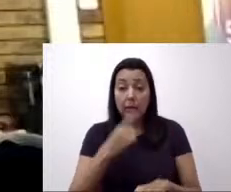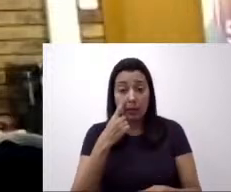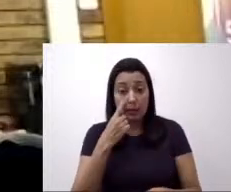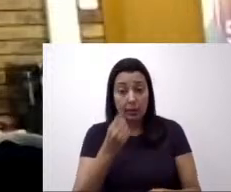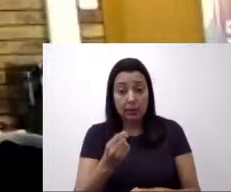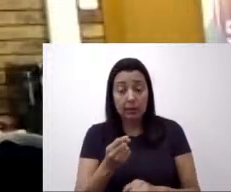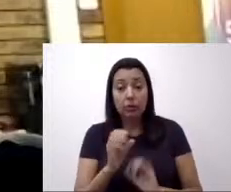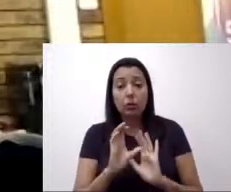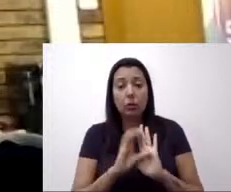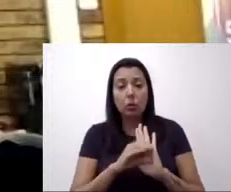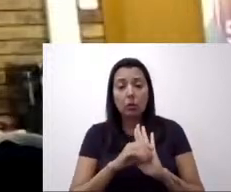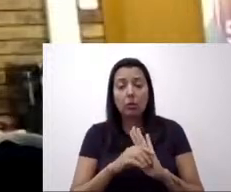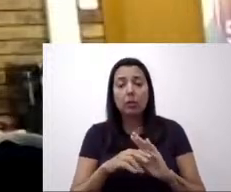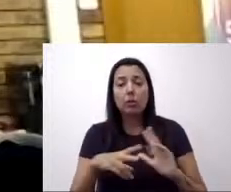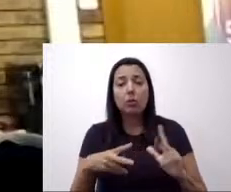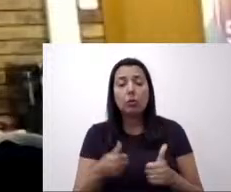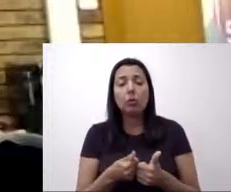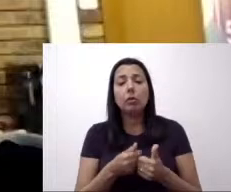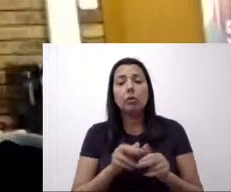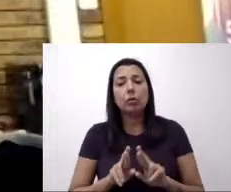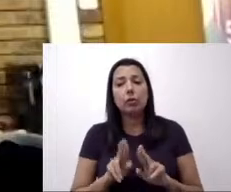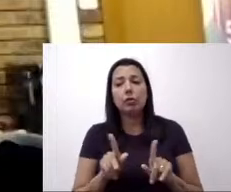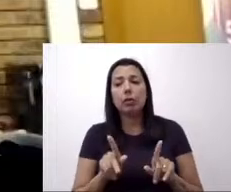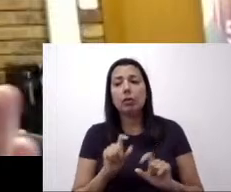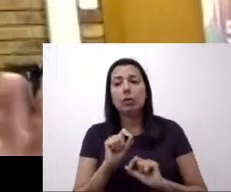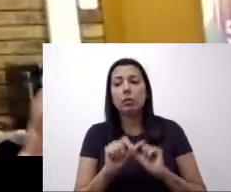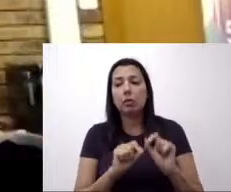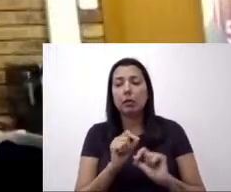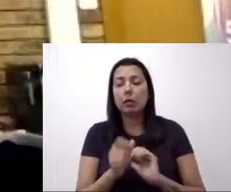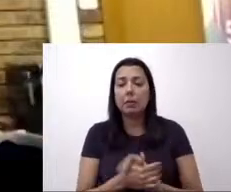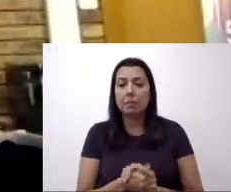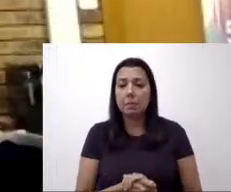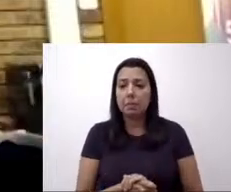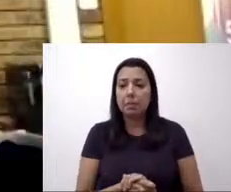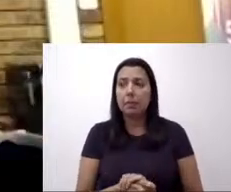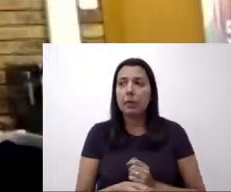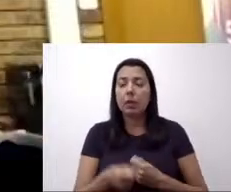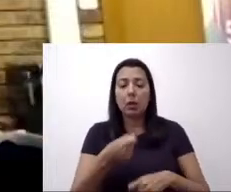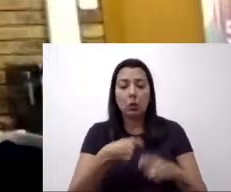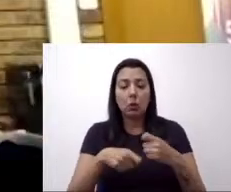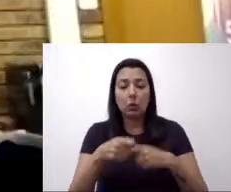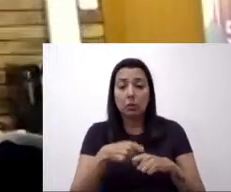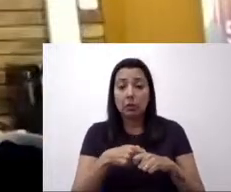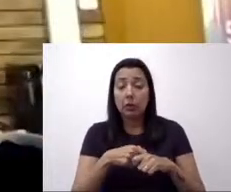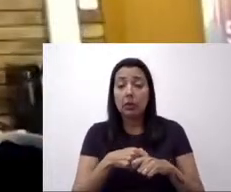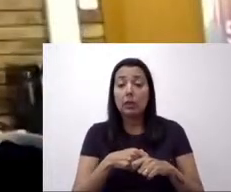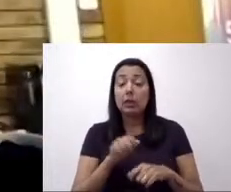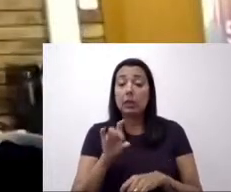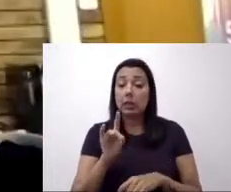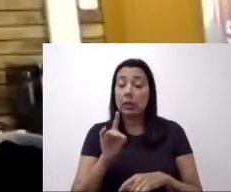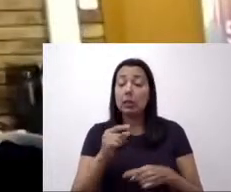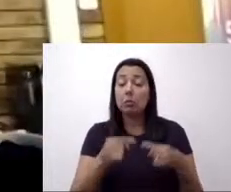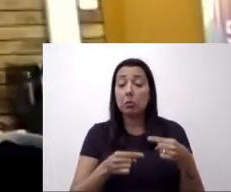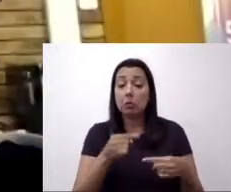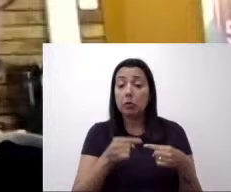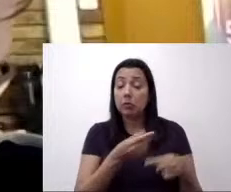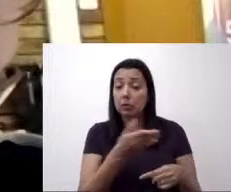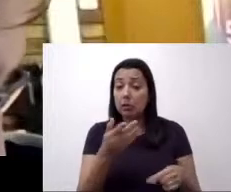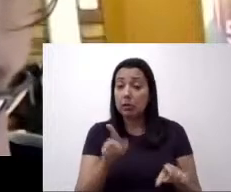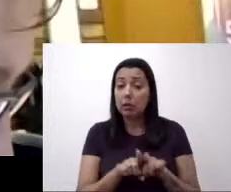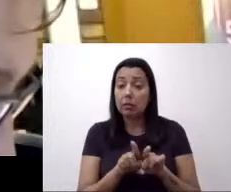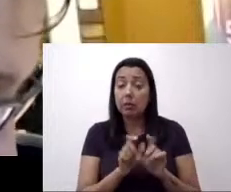between economists and political scientists who can also observe the powerful dimension about